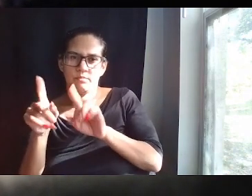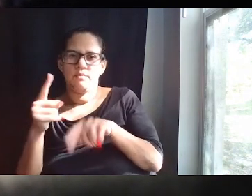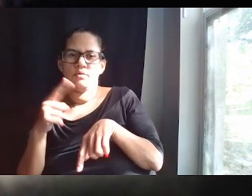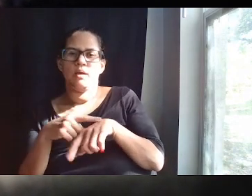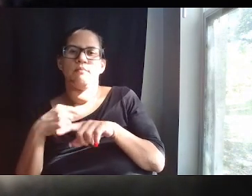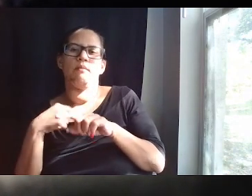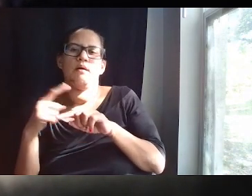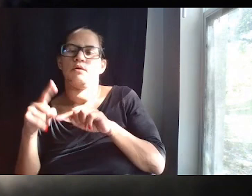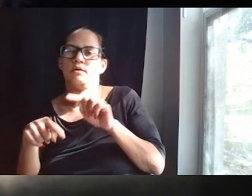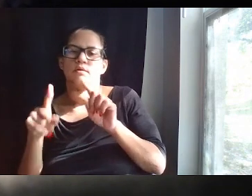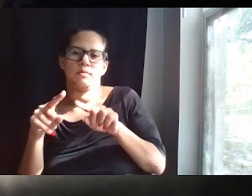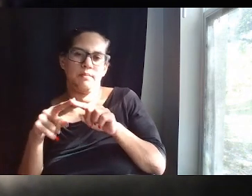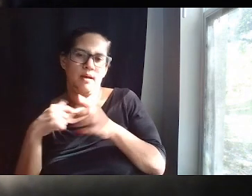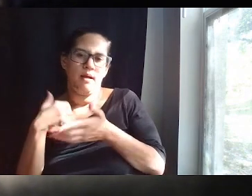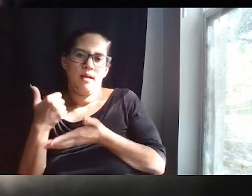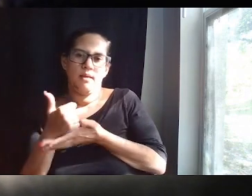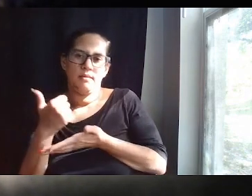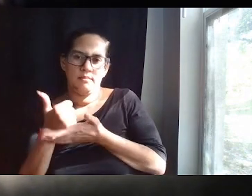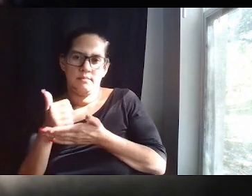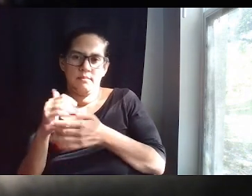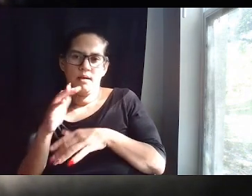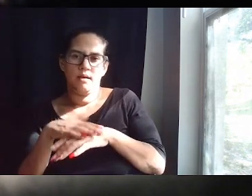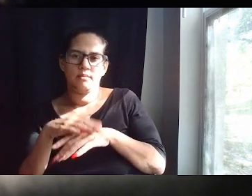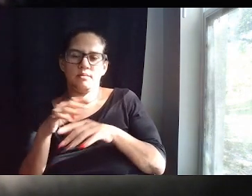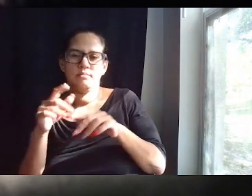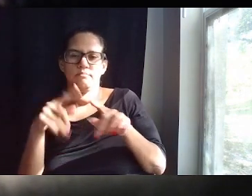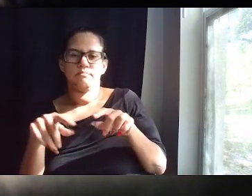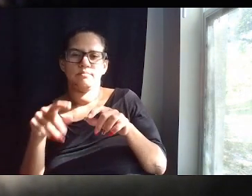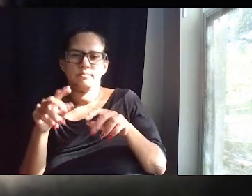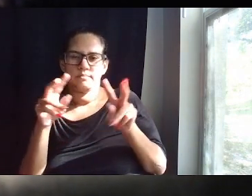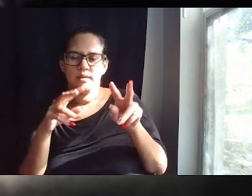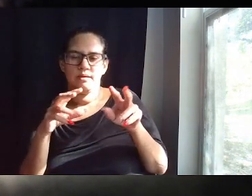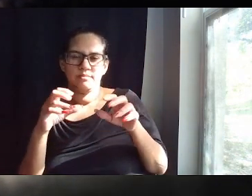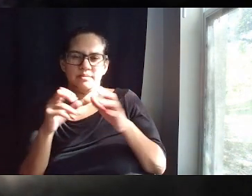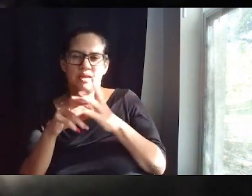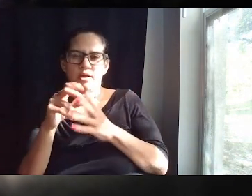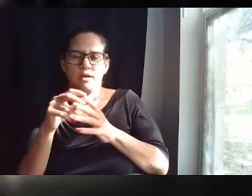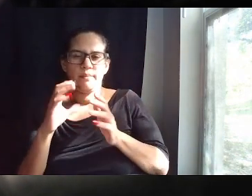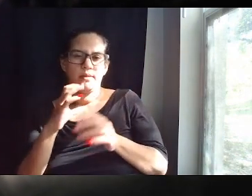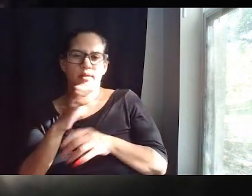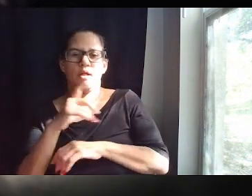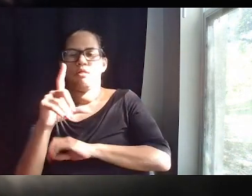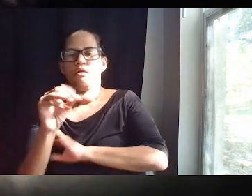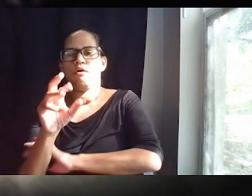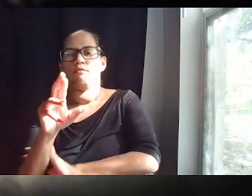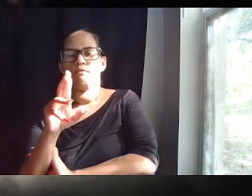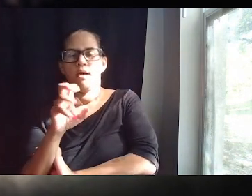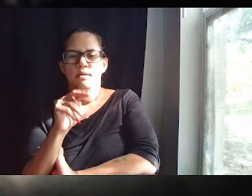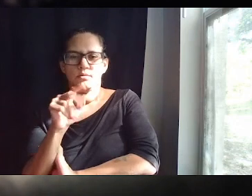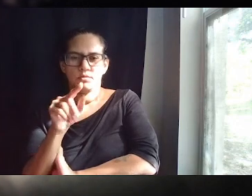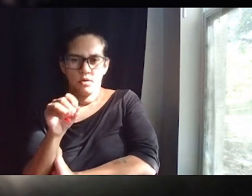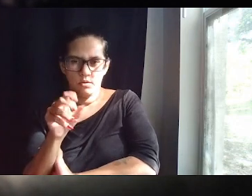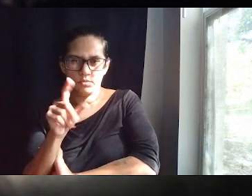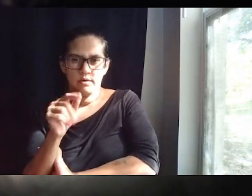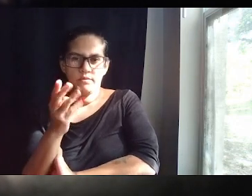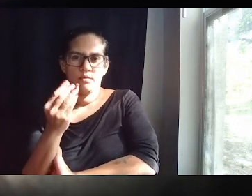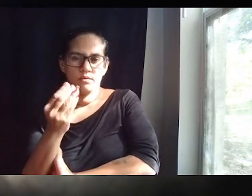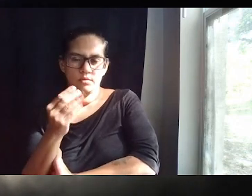helped. I was on the steering committee. Lorenzo, 2014. Lillian,